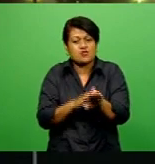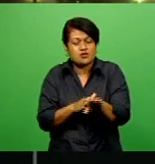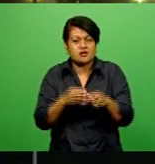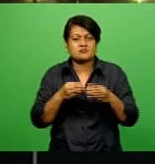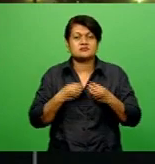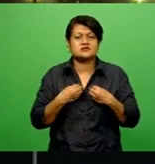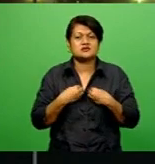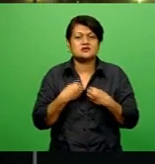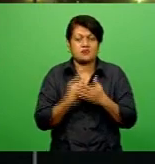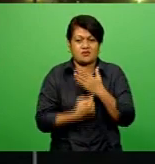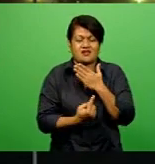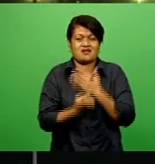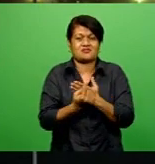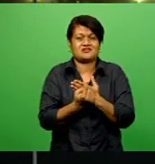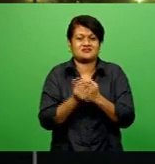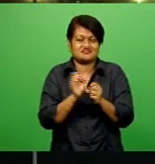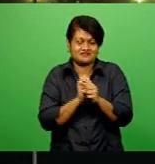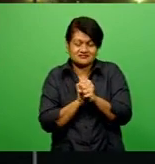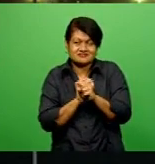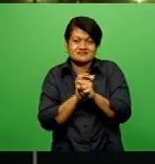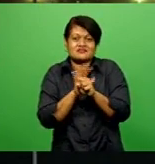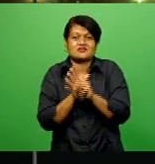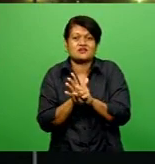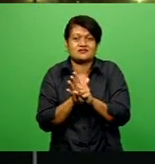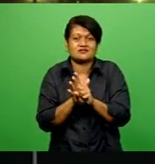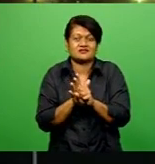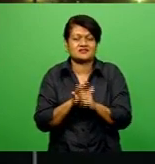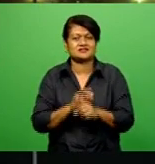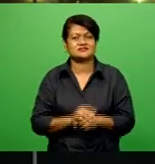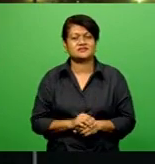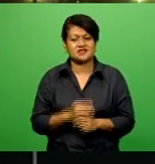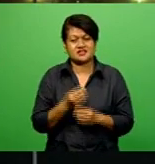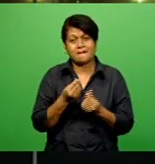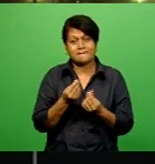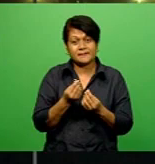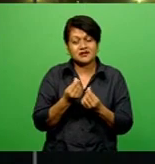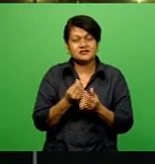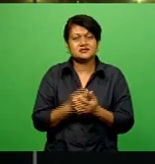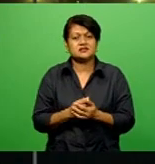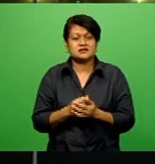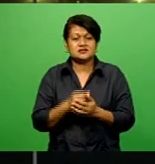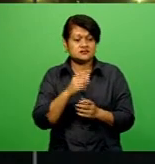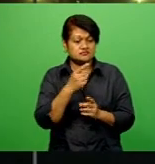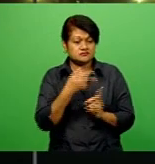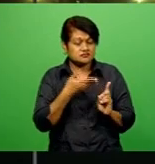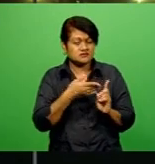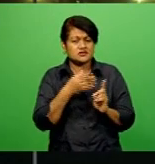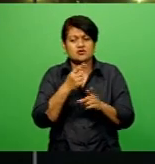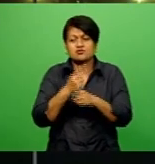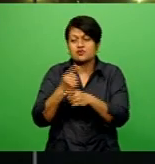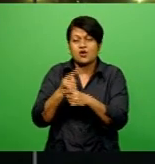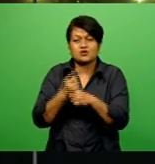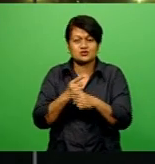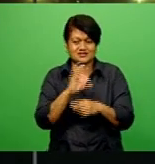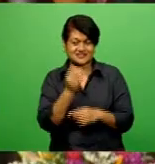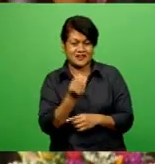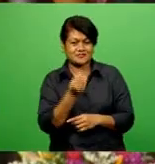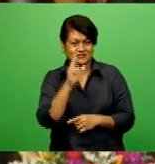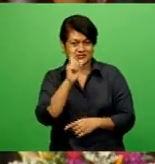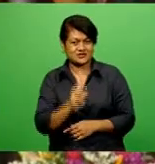the impact of the pandemic on the local economy. Jeshu Lal spoke with some of the florists today.